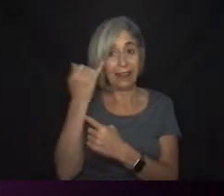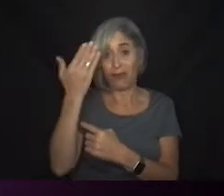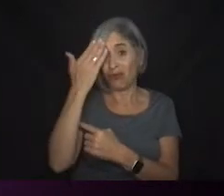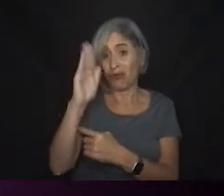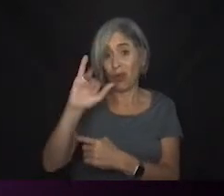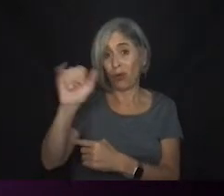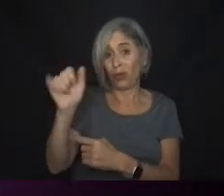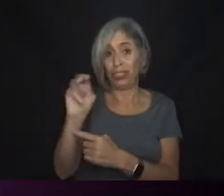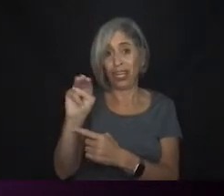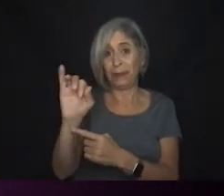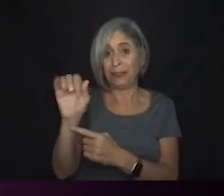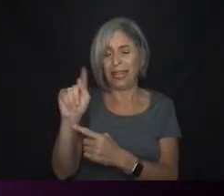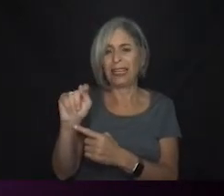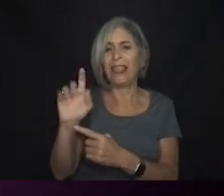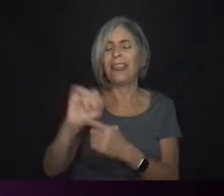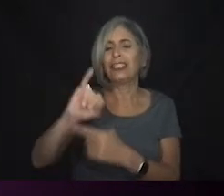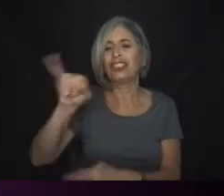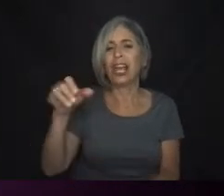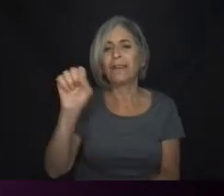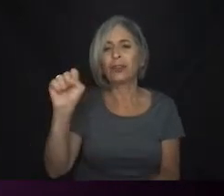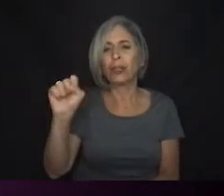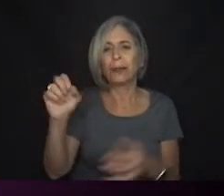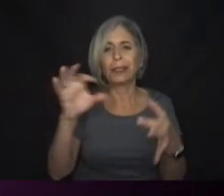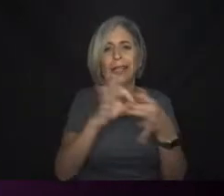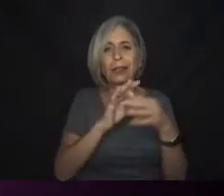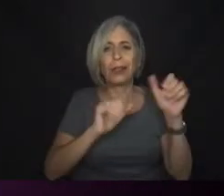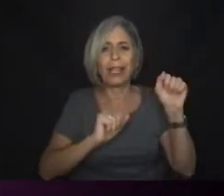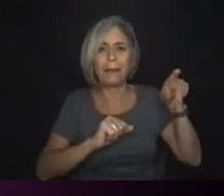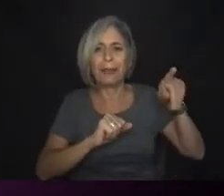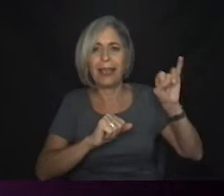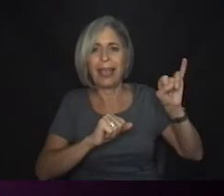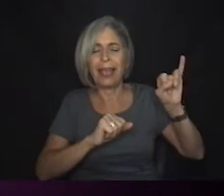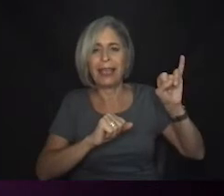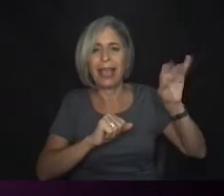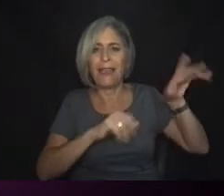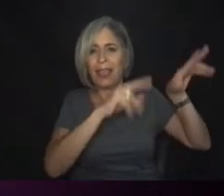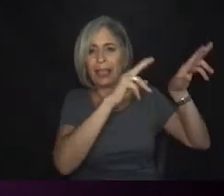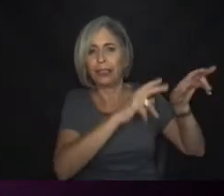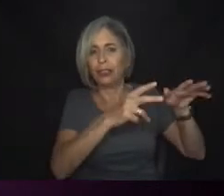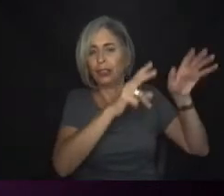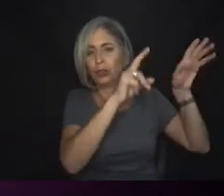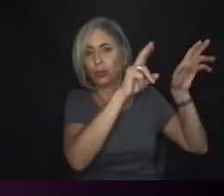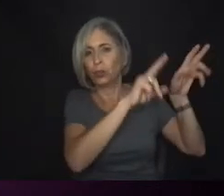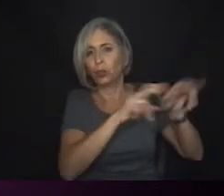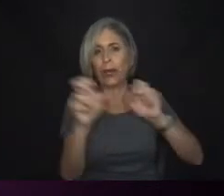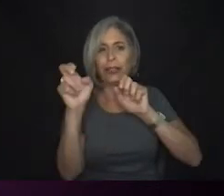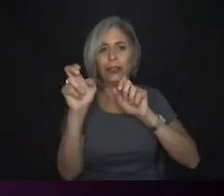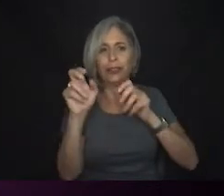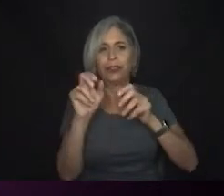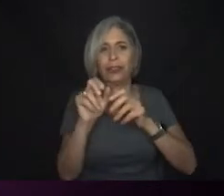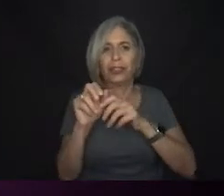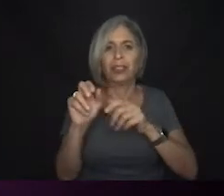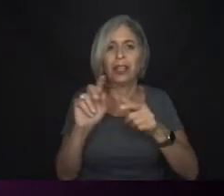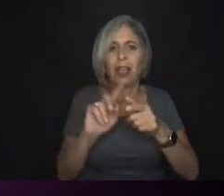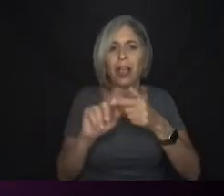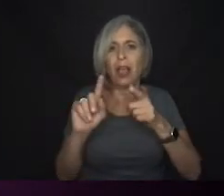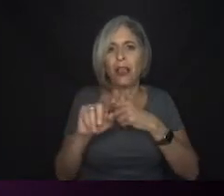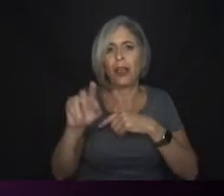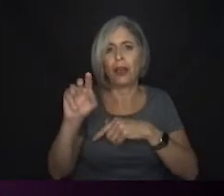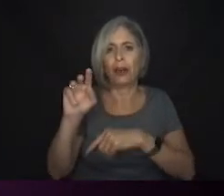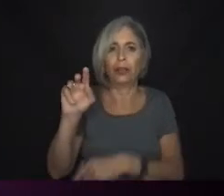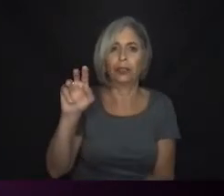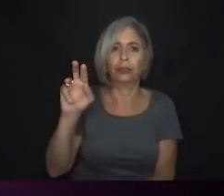with Jamstack, it's JavaScript that connects to APIs and then renders markup to users. JAM, JavaScript APIs, markup,